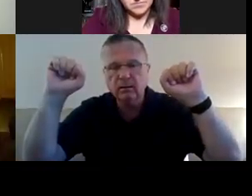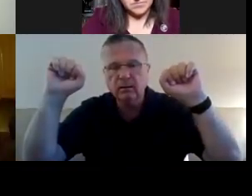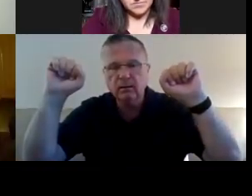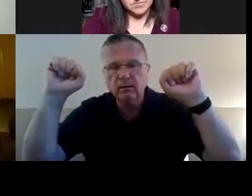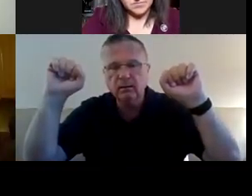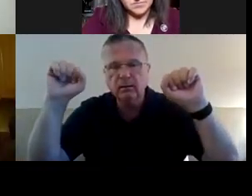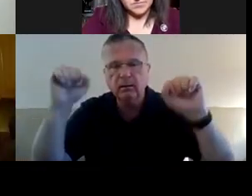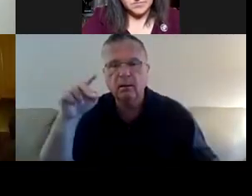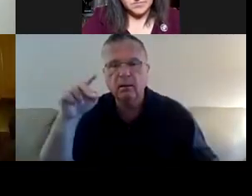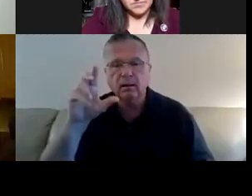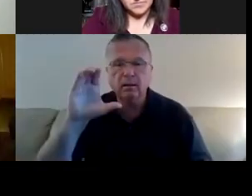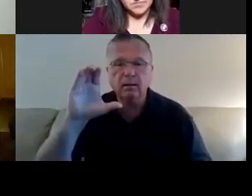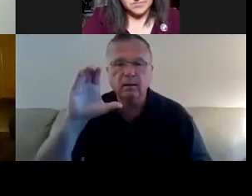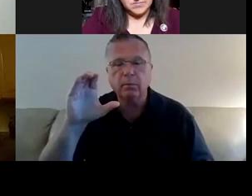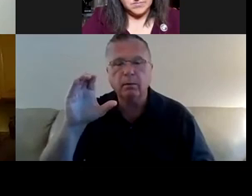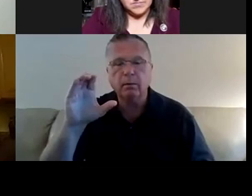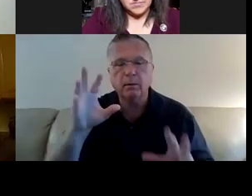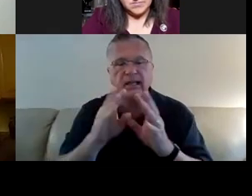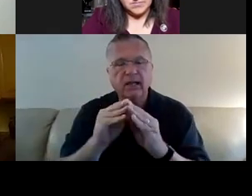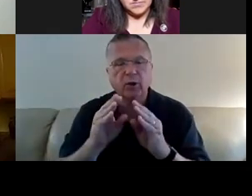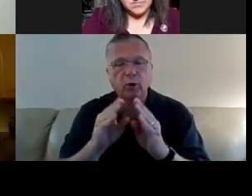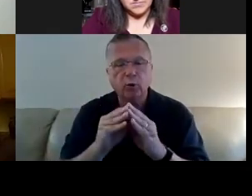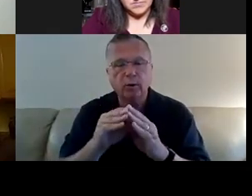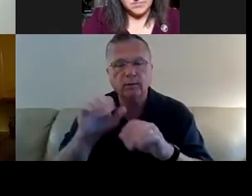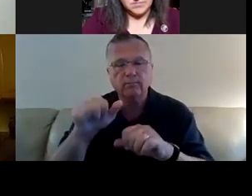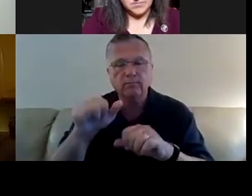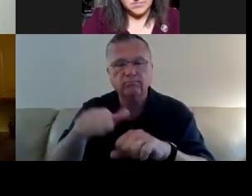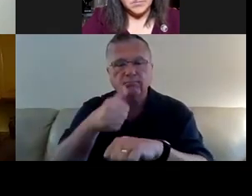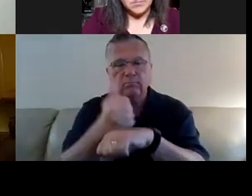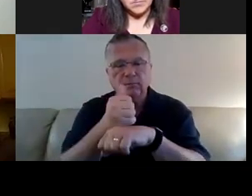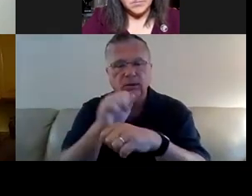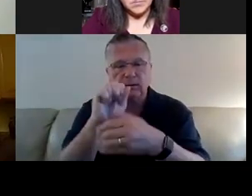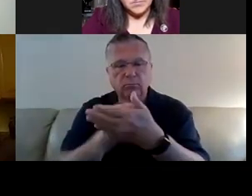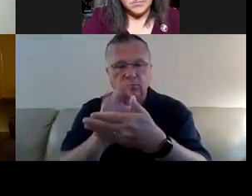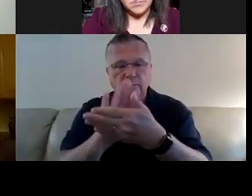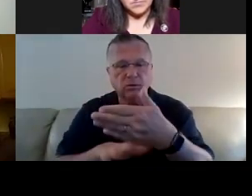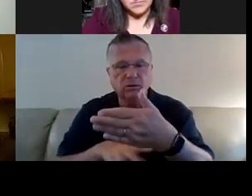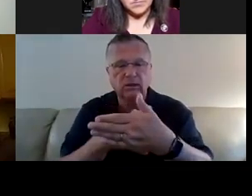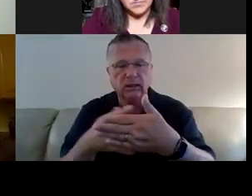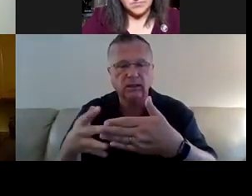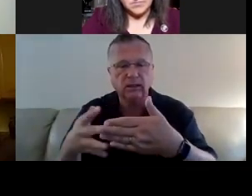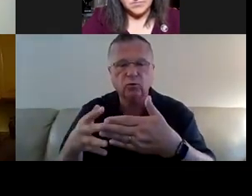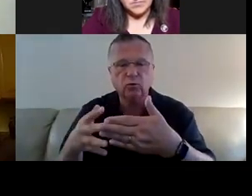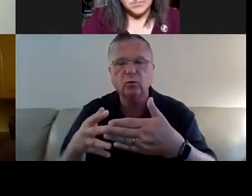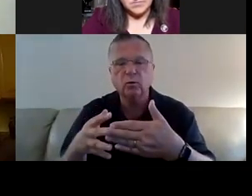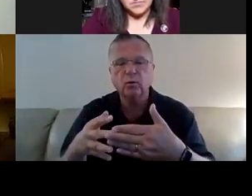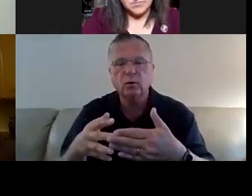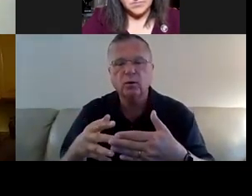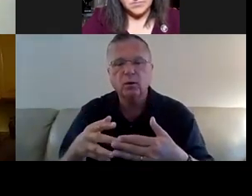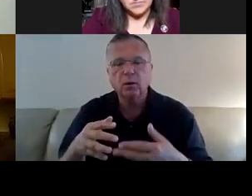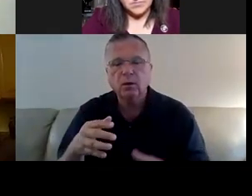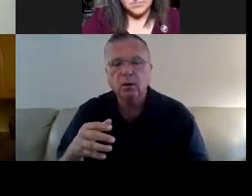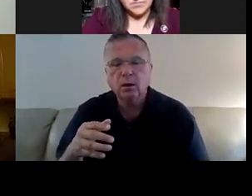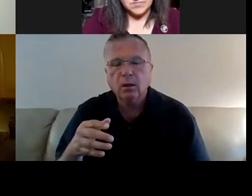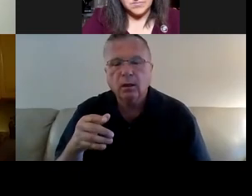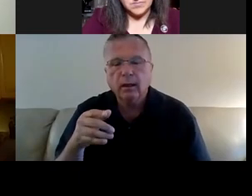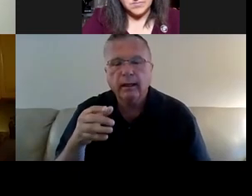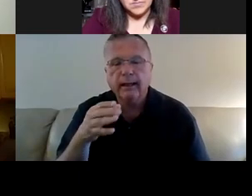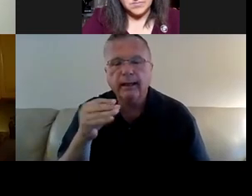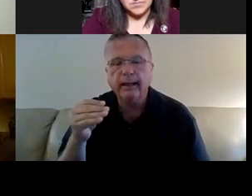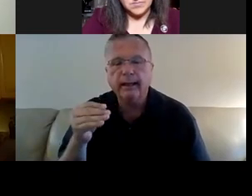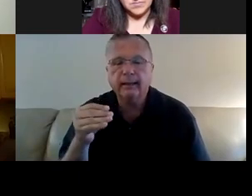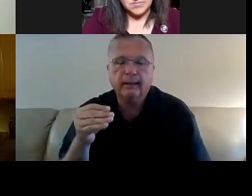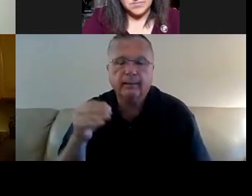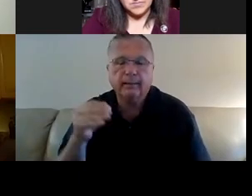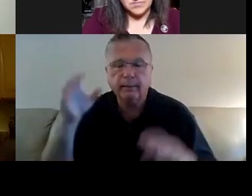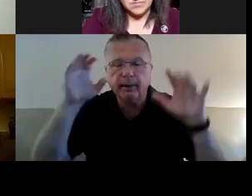public hearing that has been scheduled, I'll work with the president and ask if she perhaps, I don't know if she would like me to